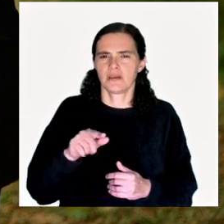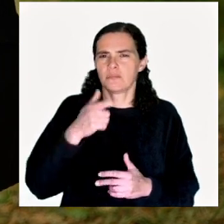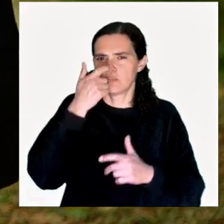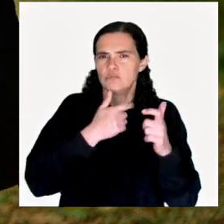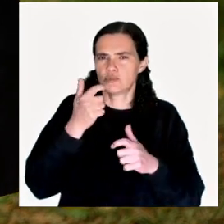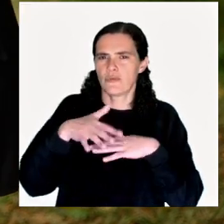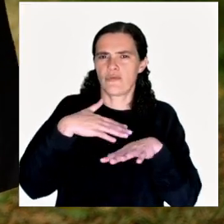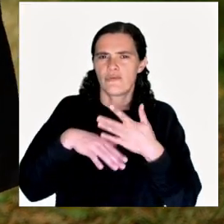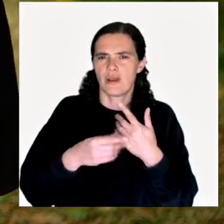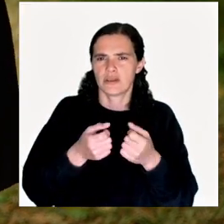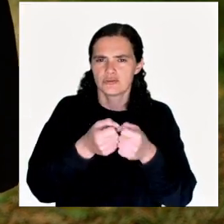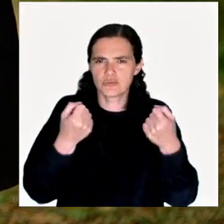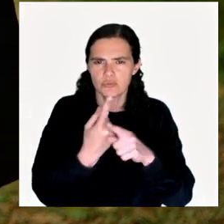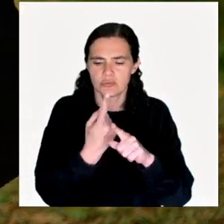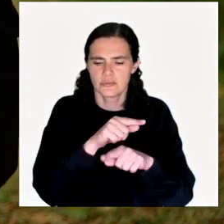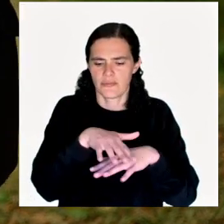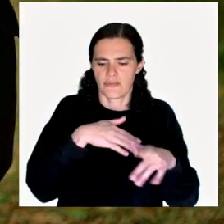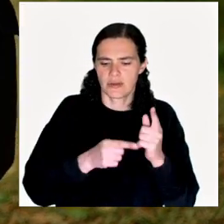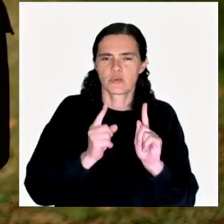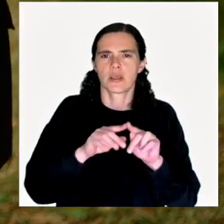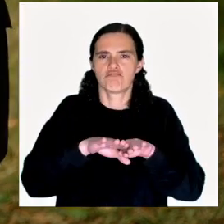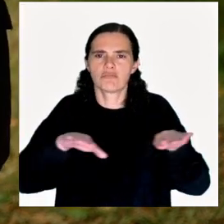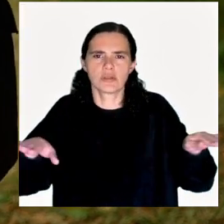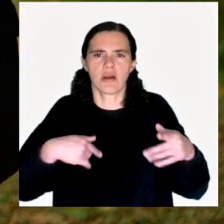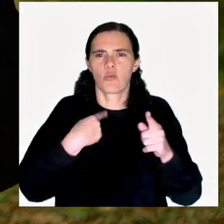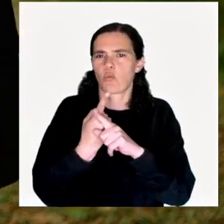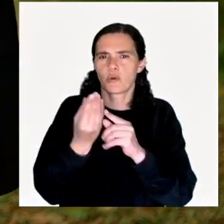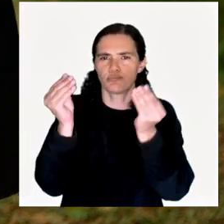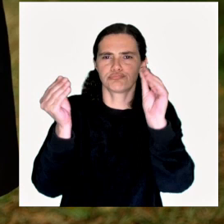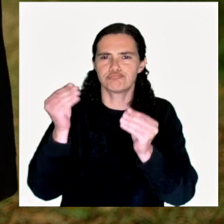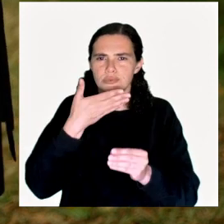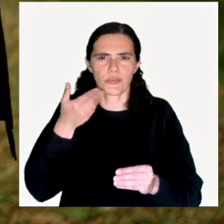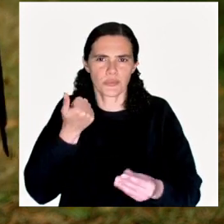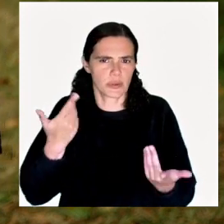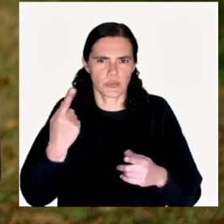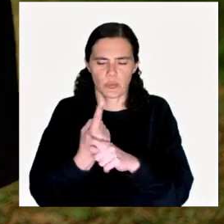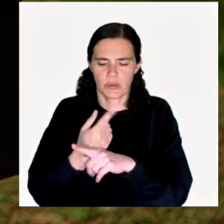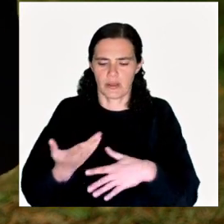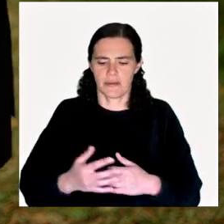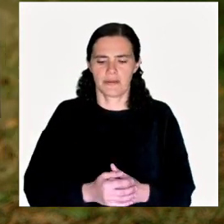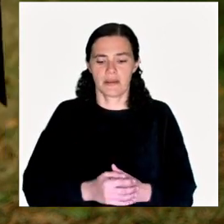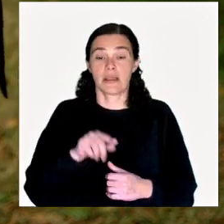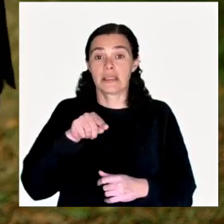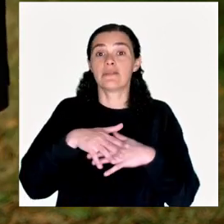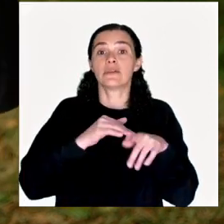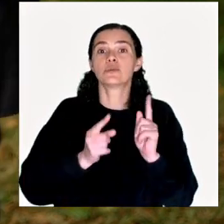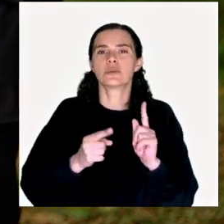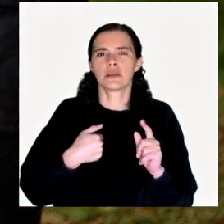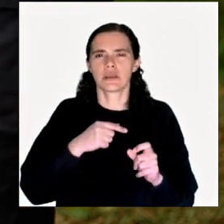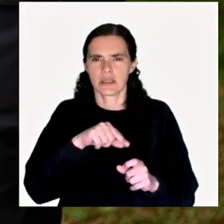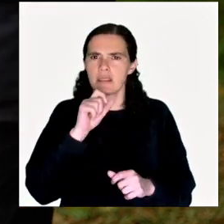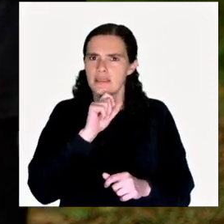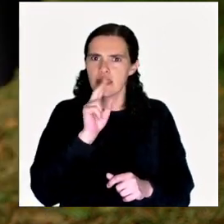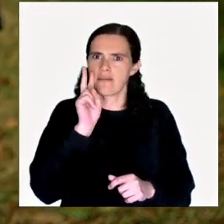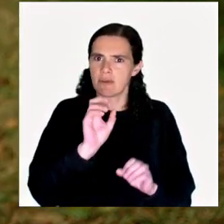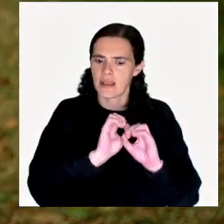Furniture maker use them for table, for decoration, and so on and so forth. What Ai WEIWEI did, and it's